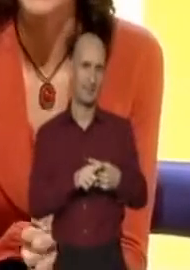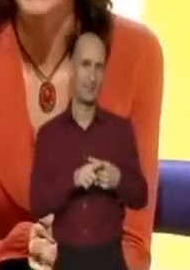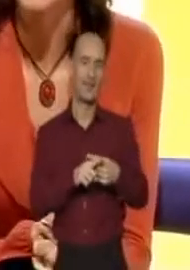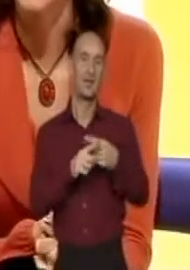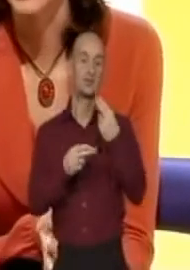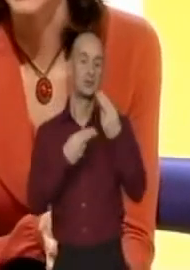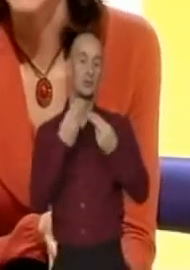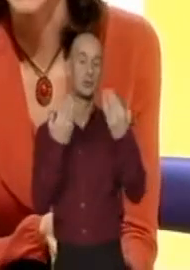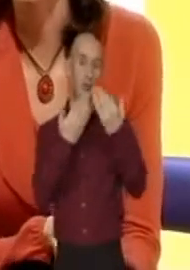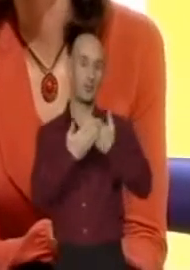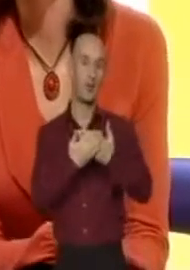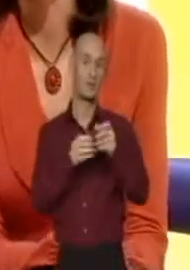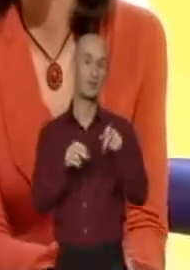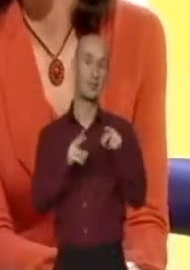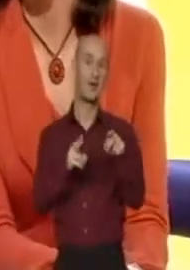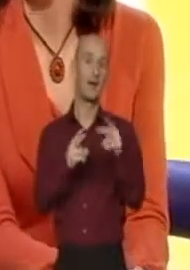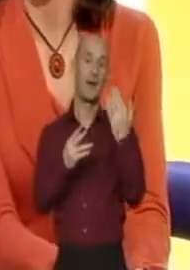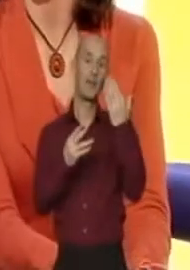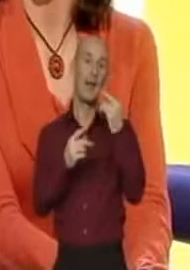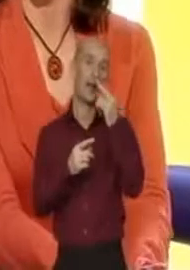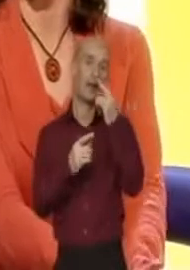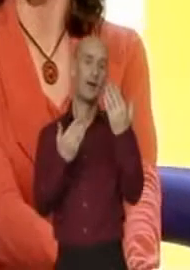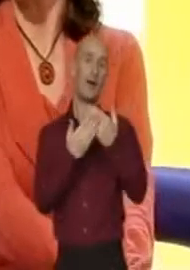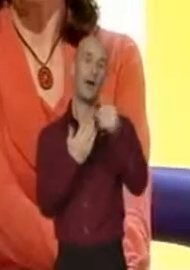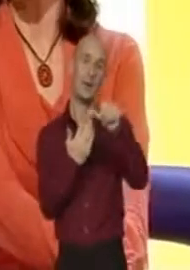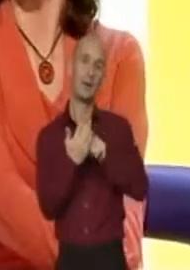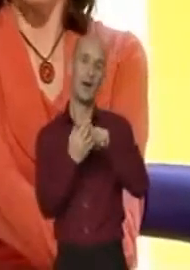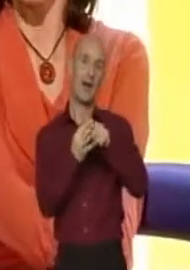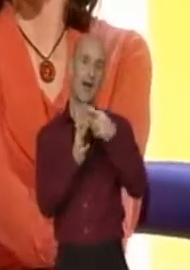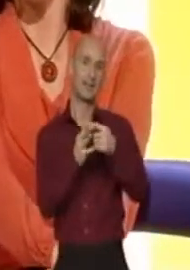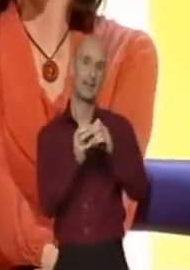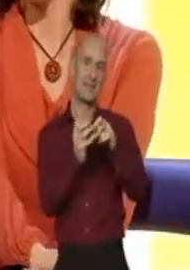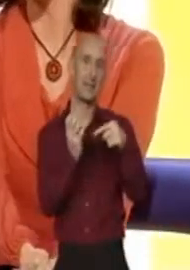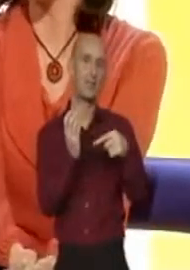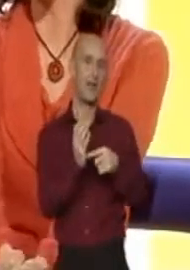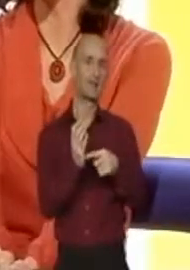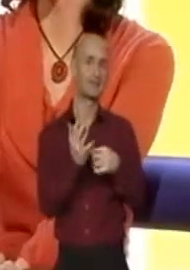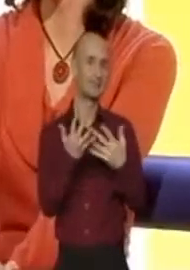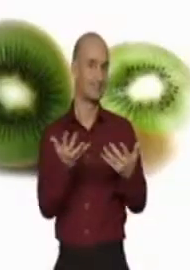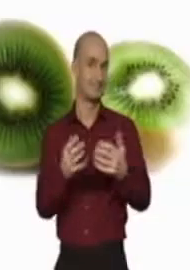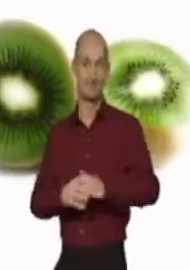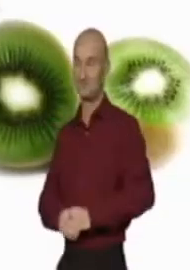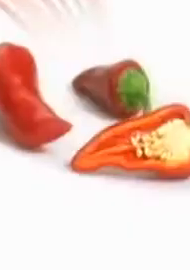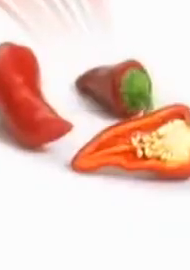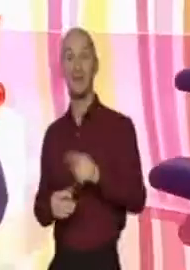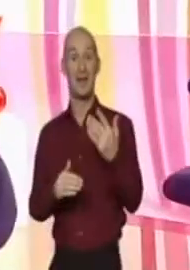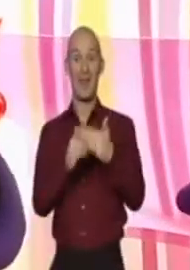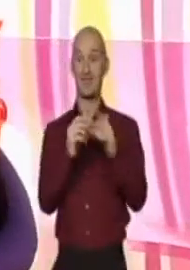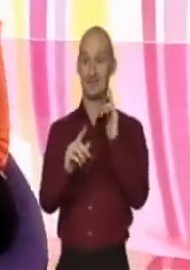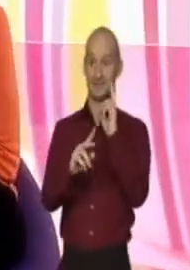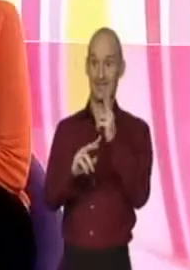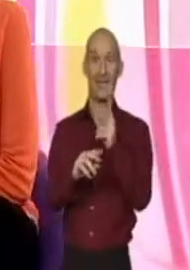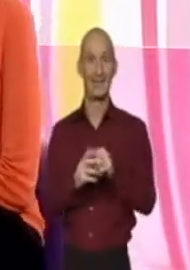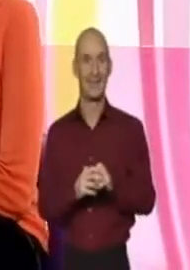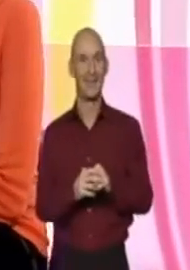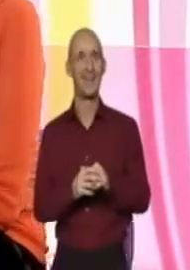for the style conscious. An elegant black dinner party menu courtesy of Alex Best. Now, where else would you find that? Frank,